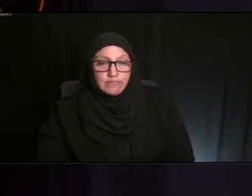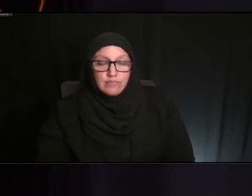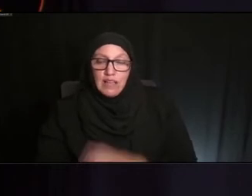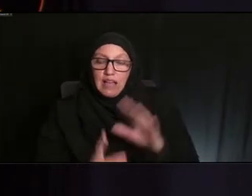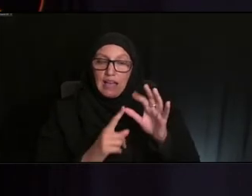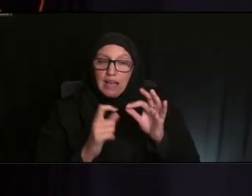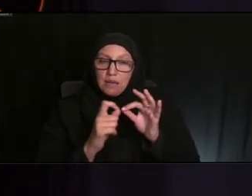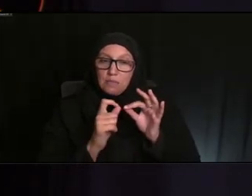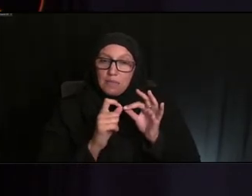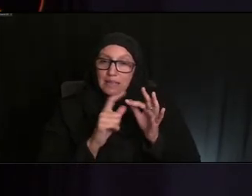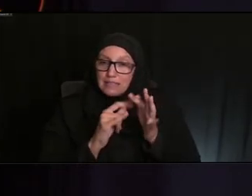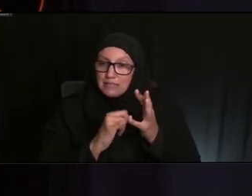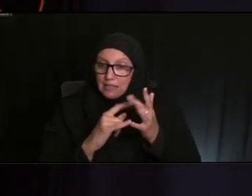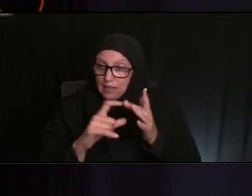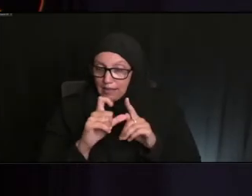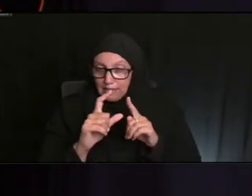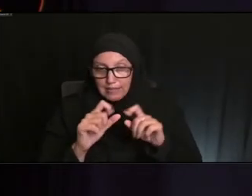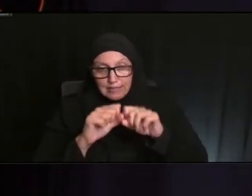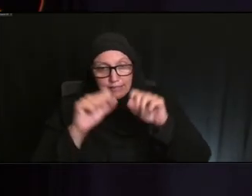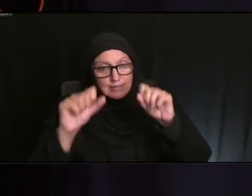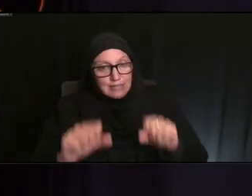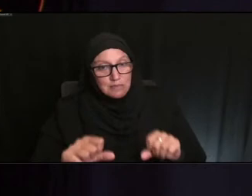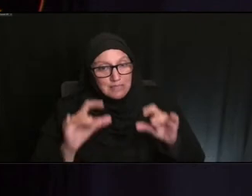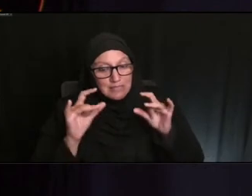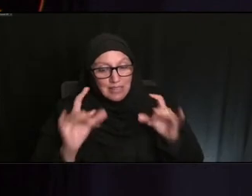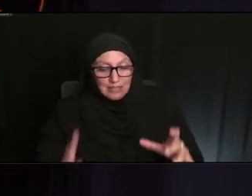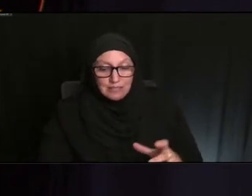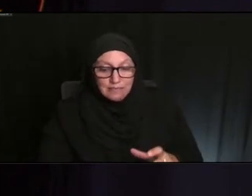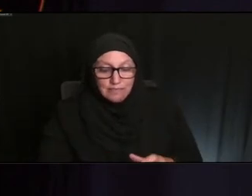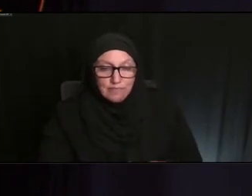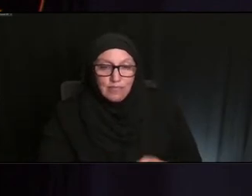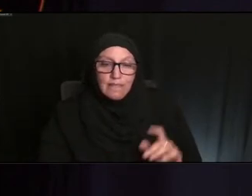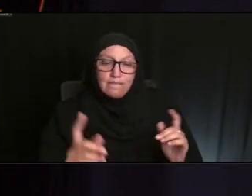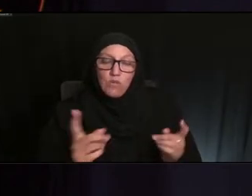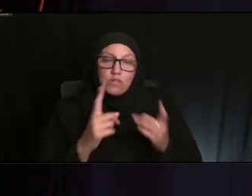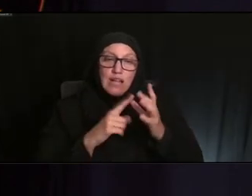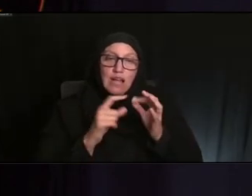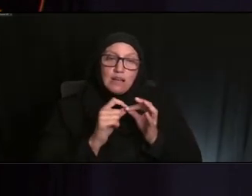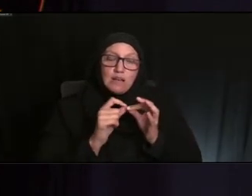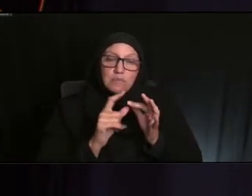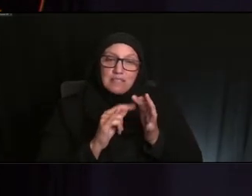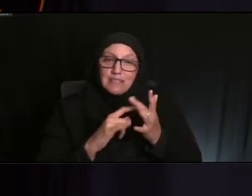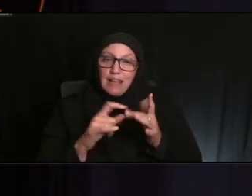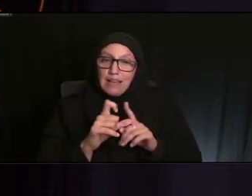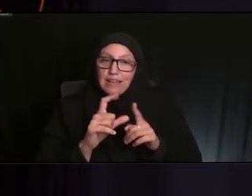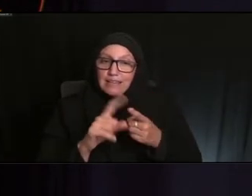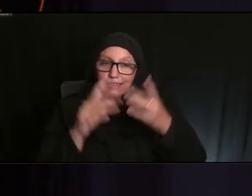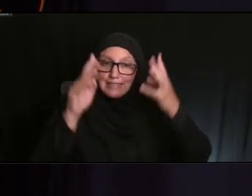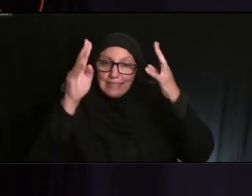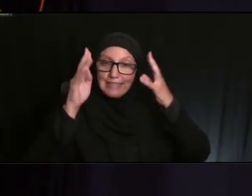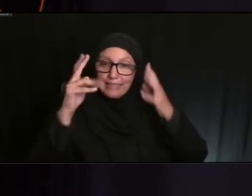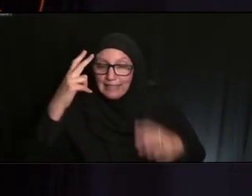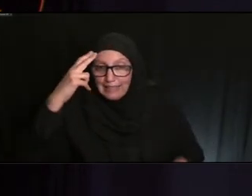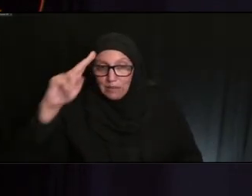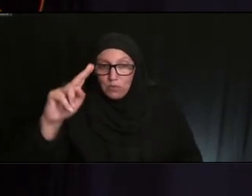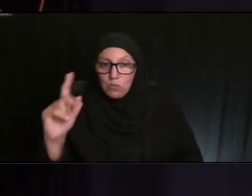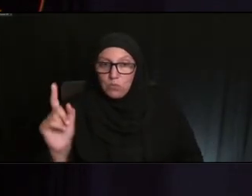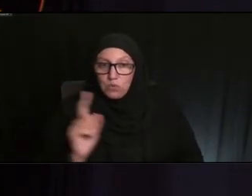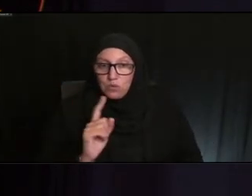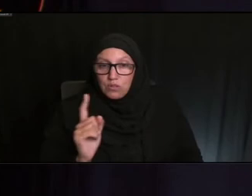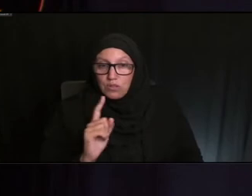began, and the first Abbasid king was named, his name was